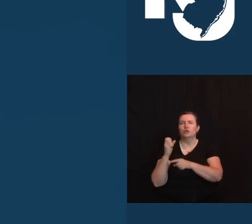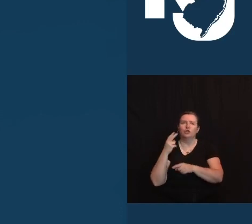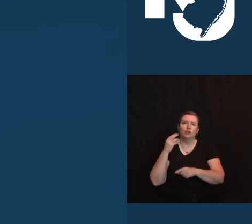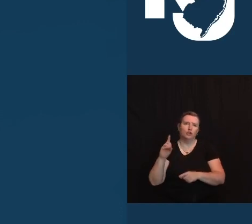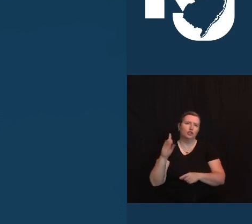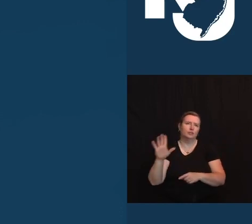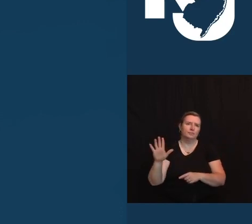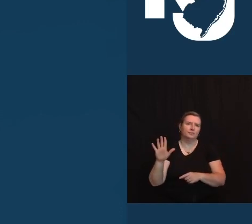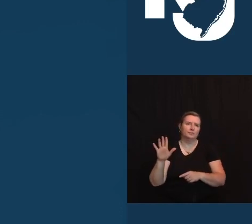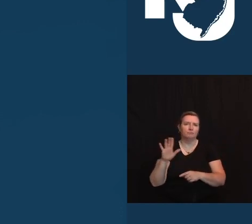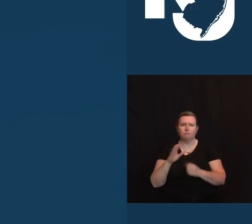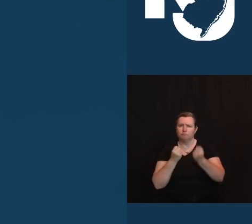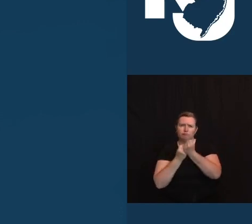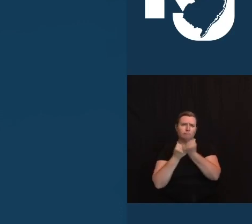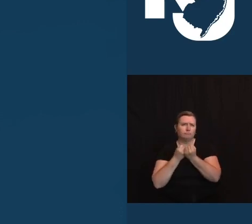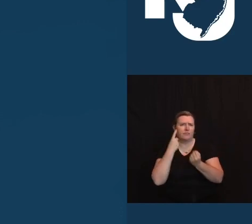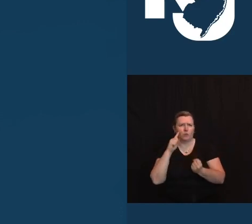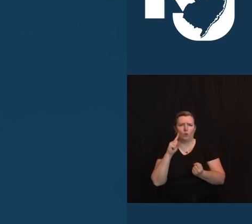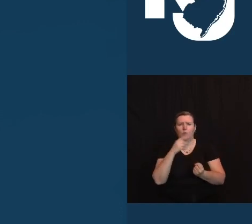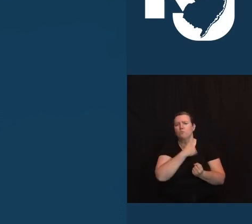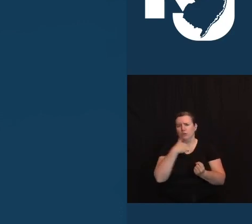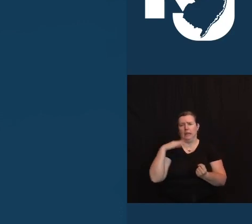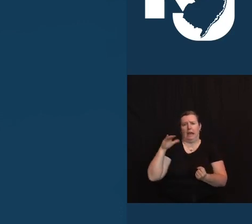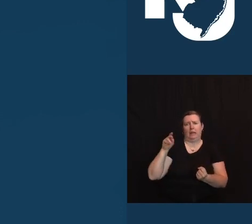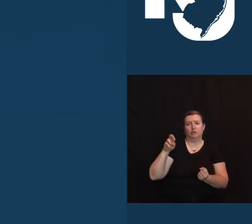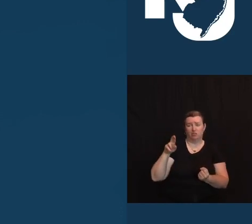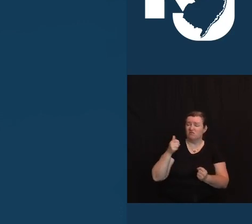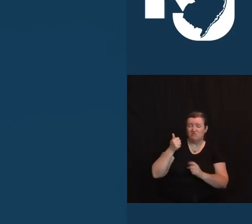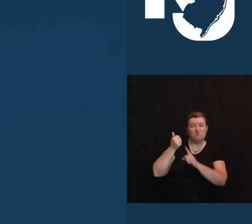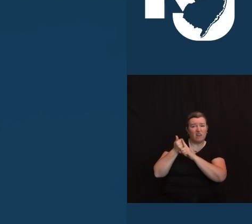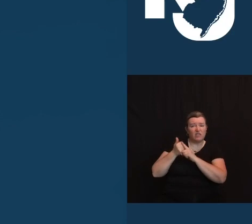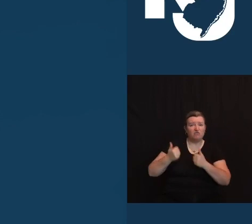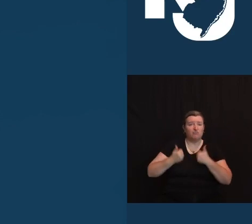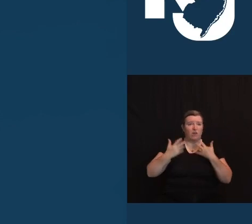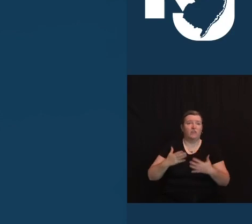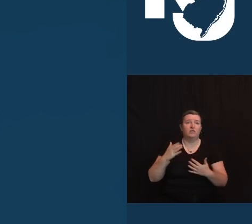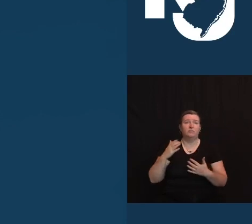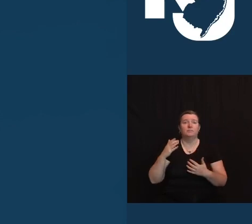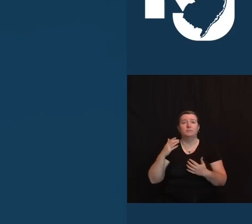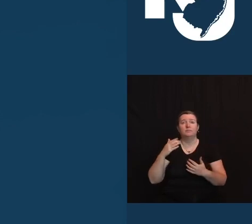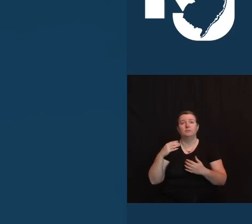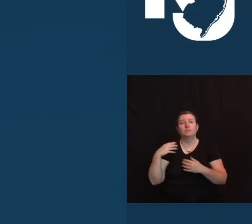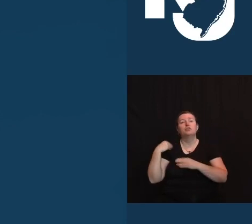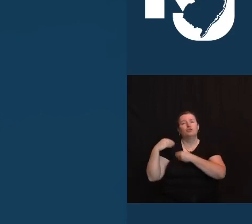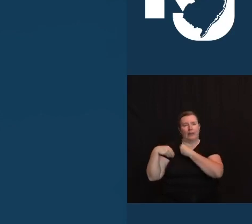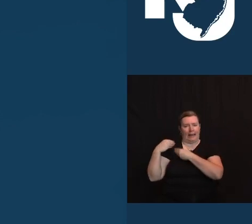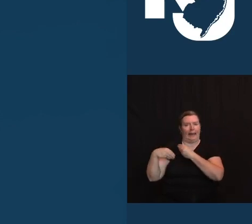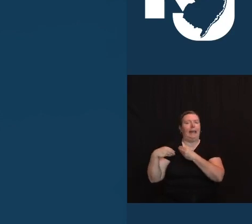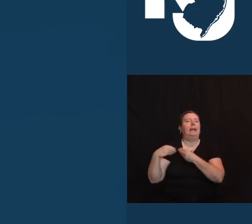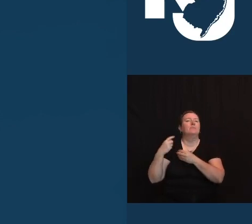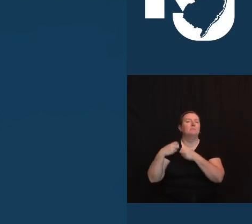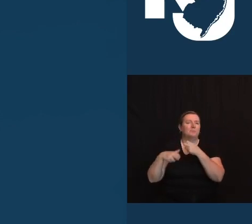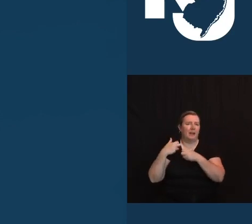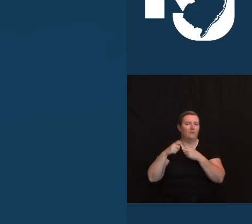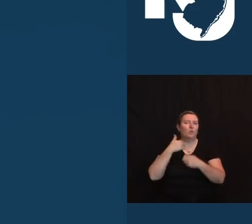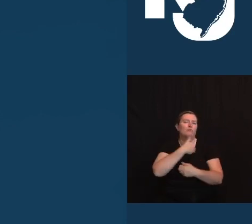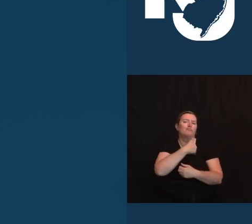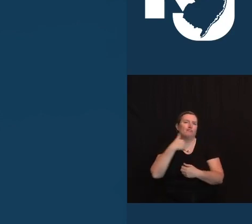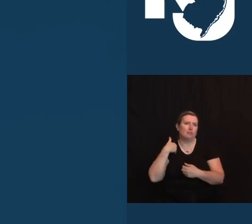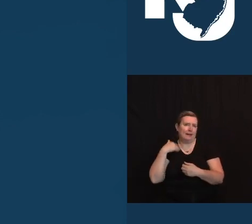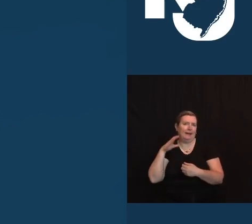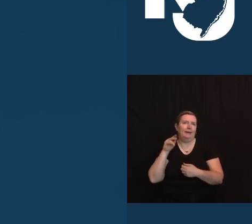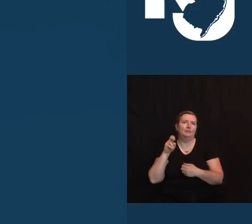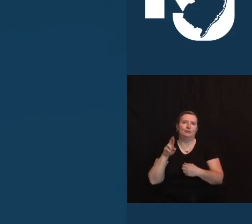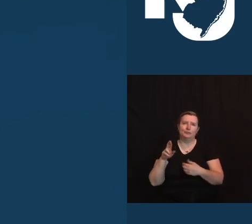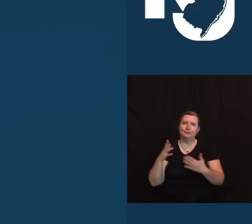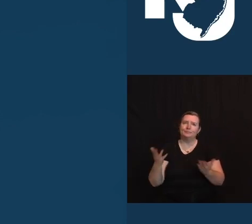took on after learning that she carried the gene mutation that left her susceptible for the disease and underwent preventative surgery